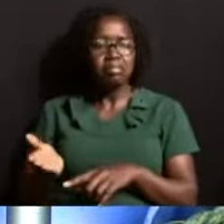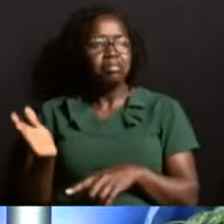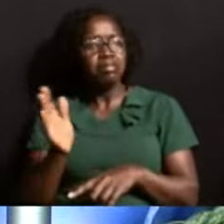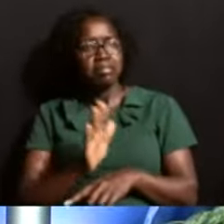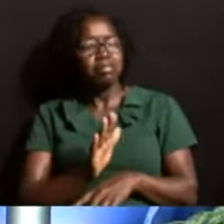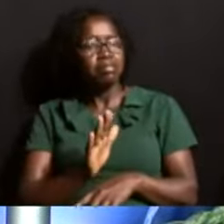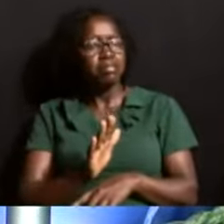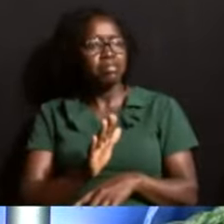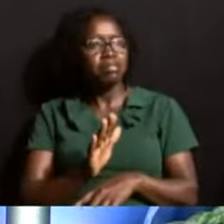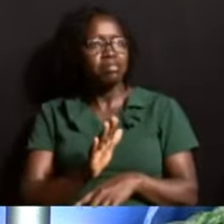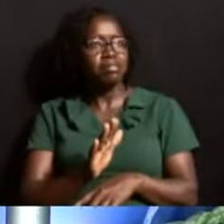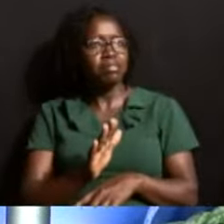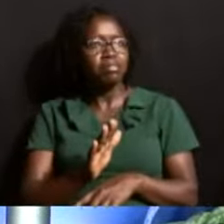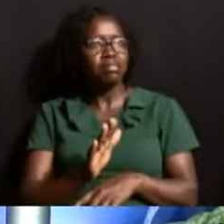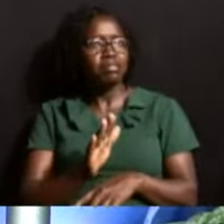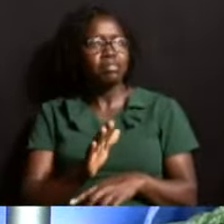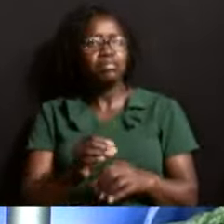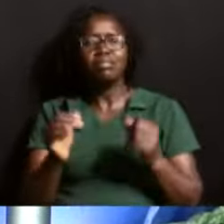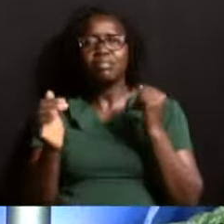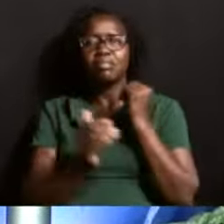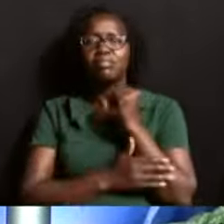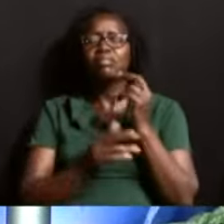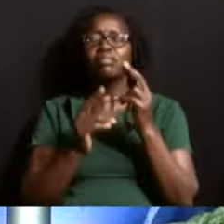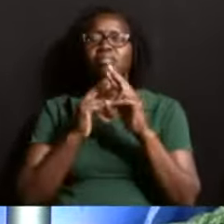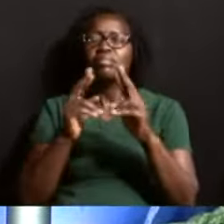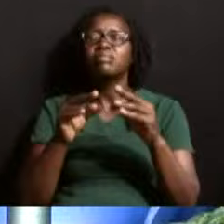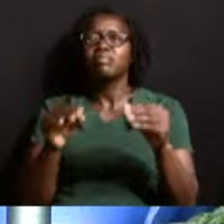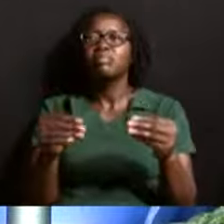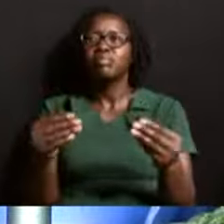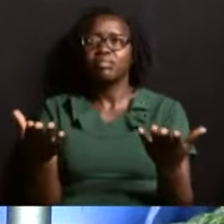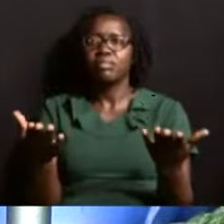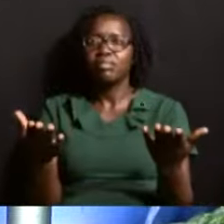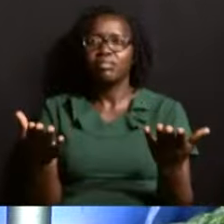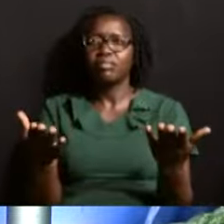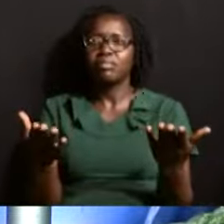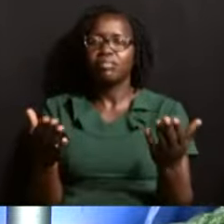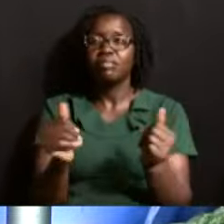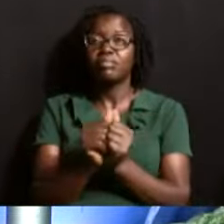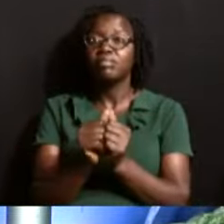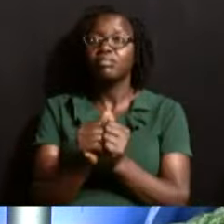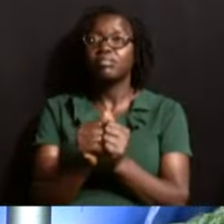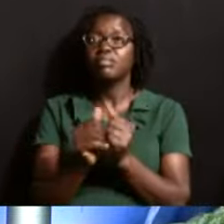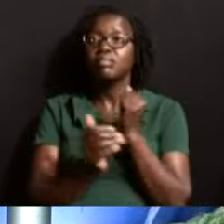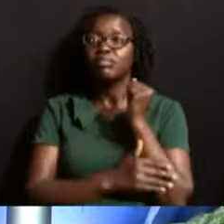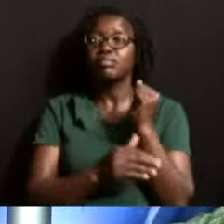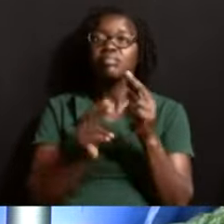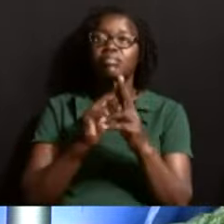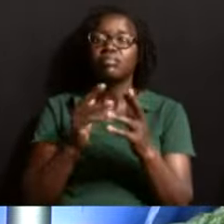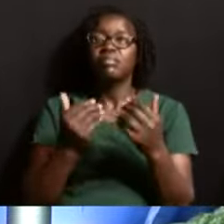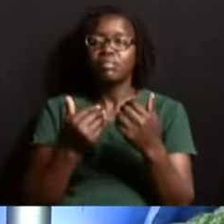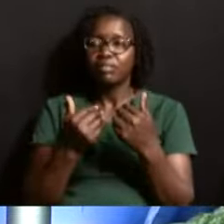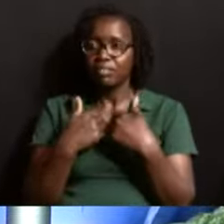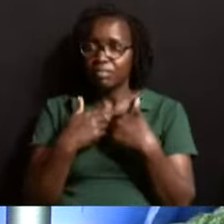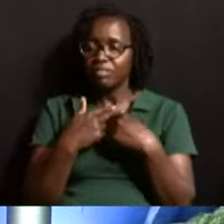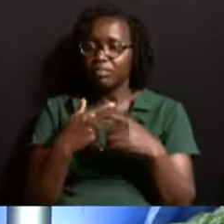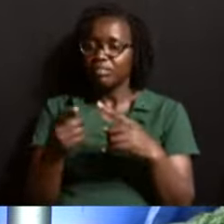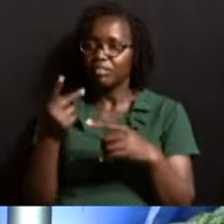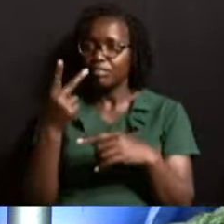back, they give a bad report. 10 of them a bad report, and 2 of them a good